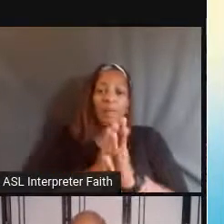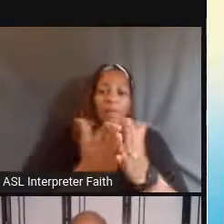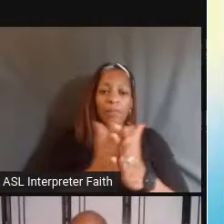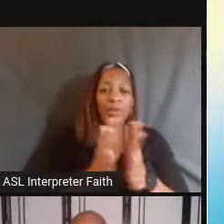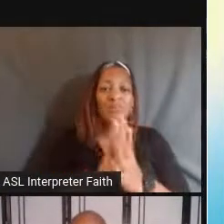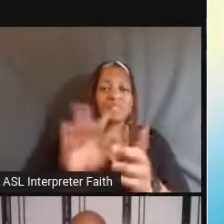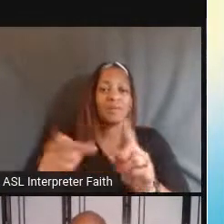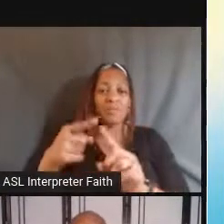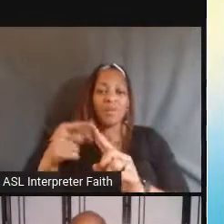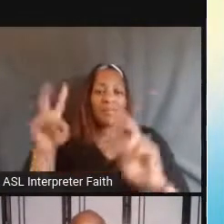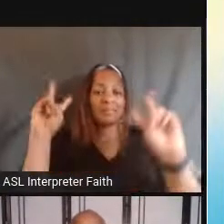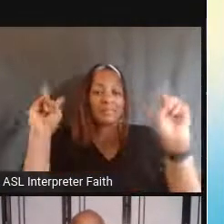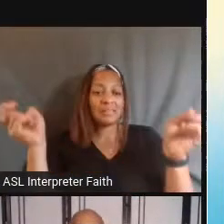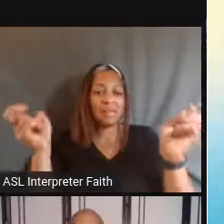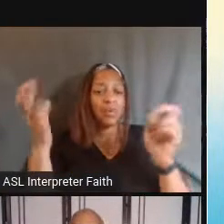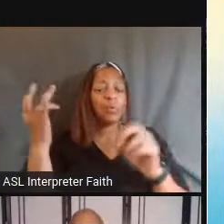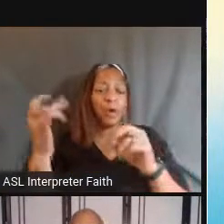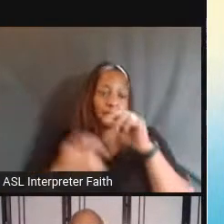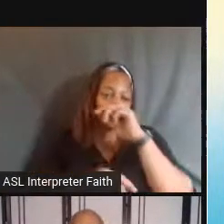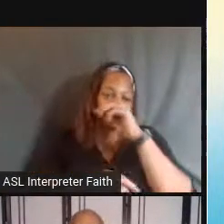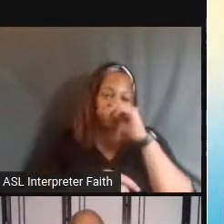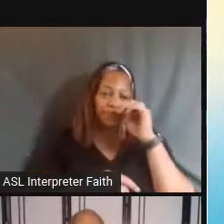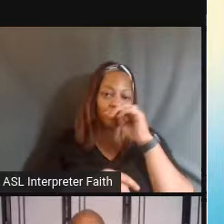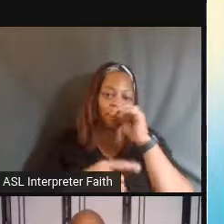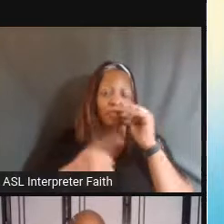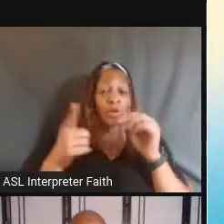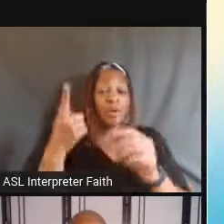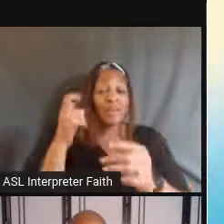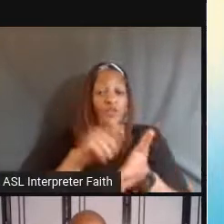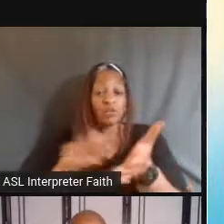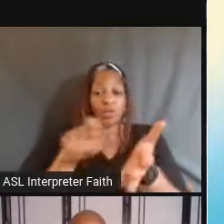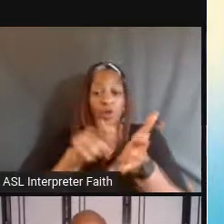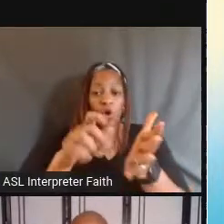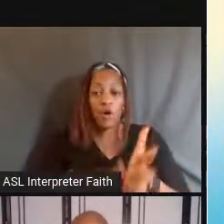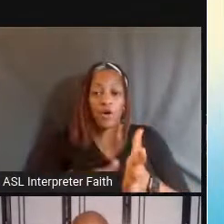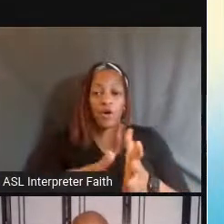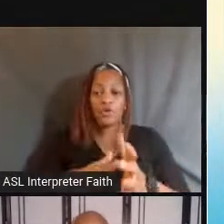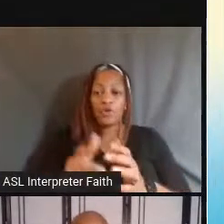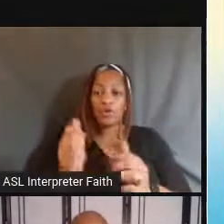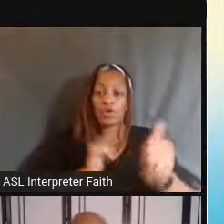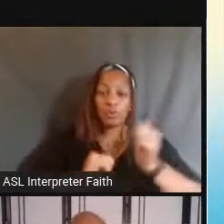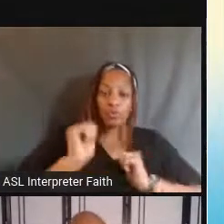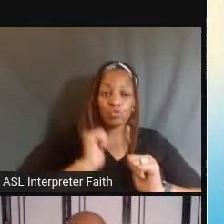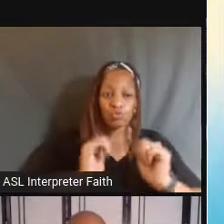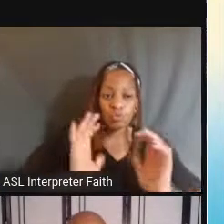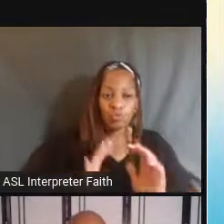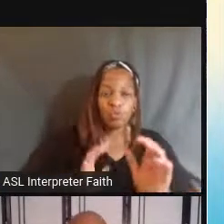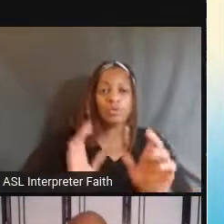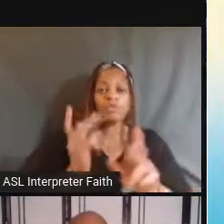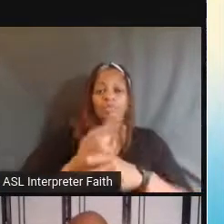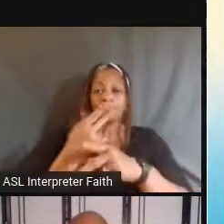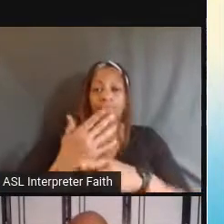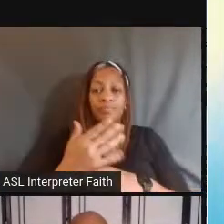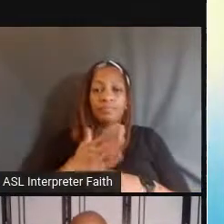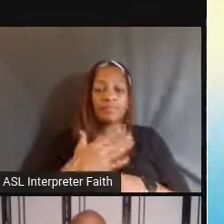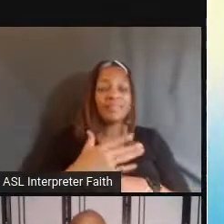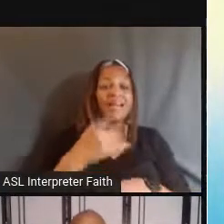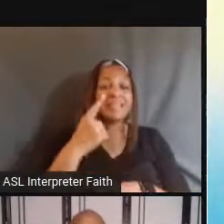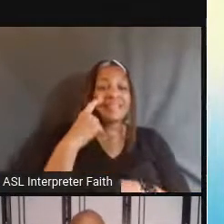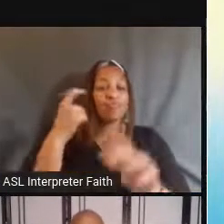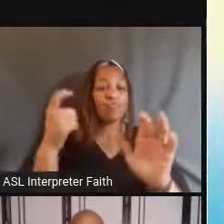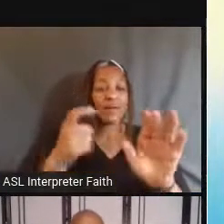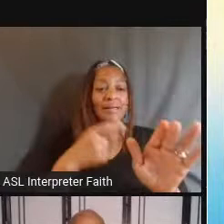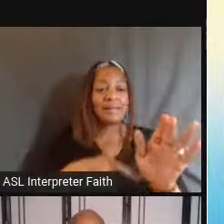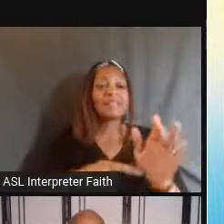this topic? Because the authors, the producers, the directors, etc., are recognizing